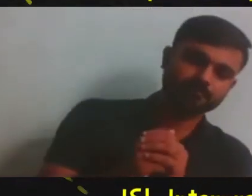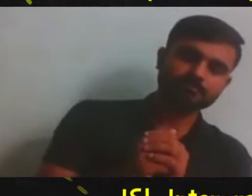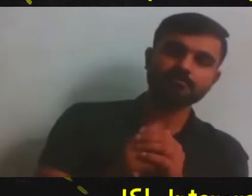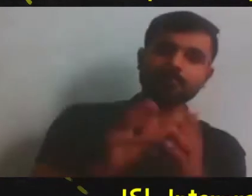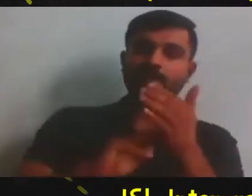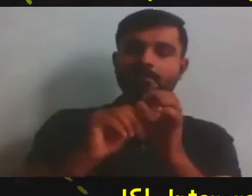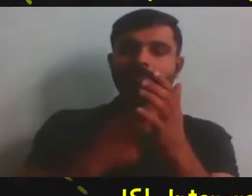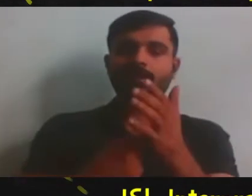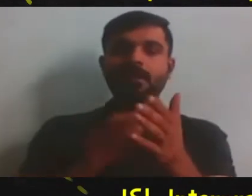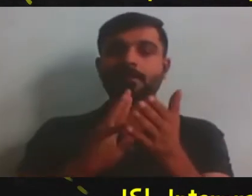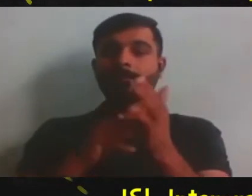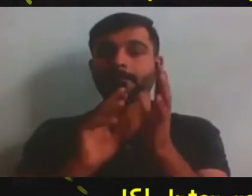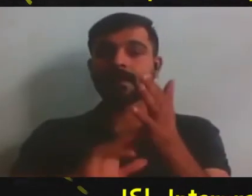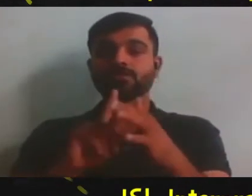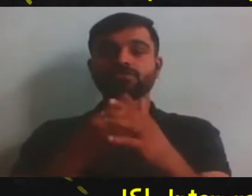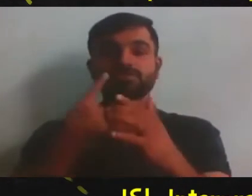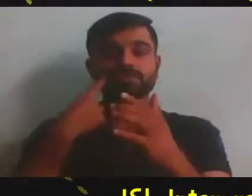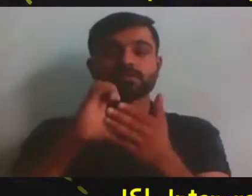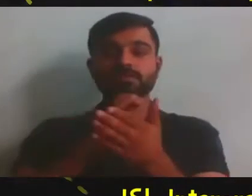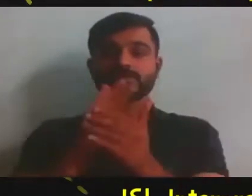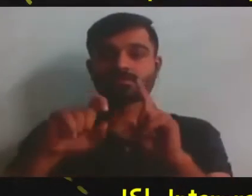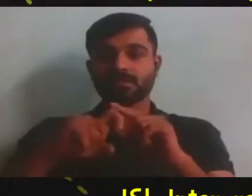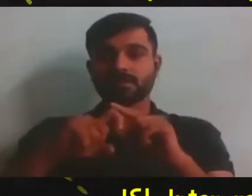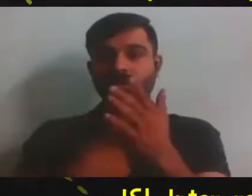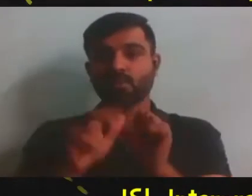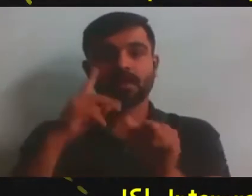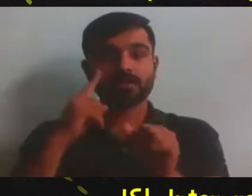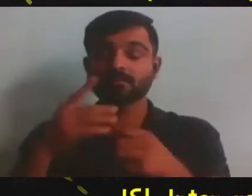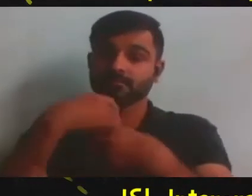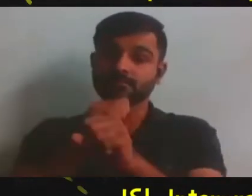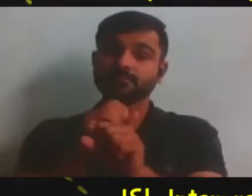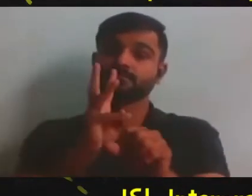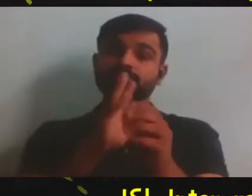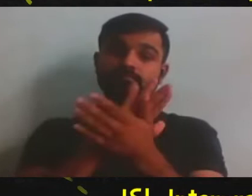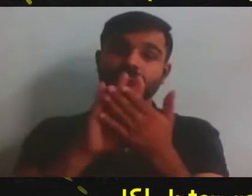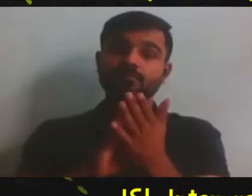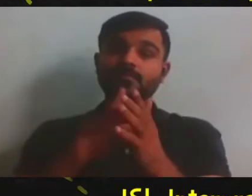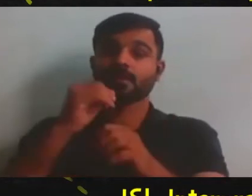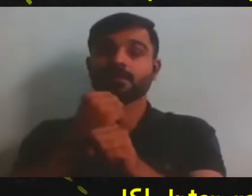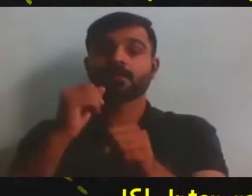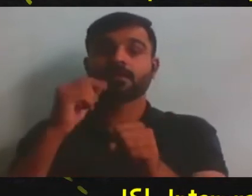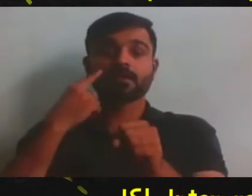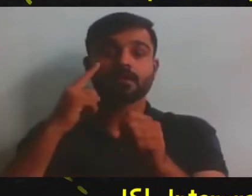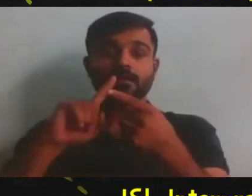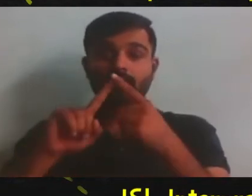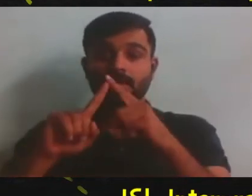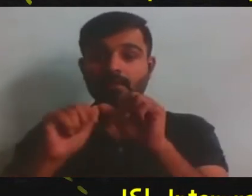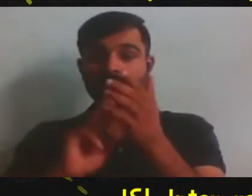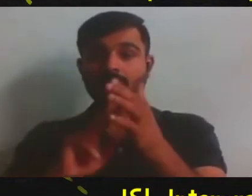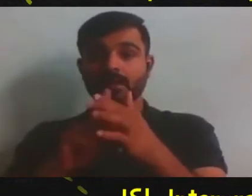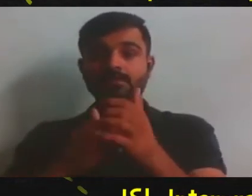Chakravarti, creating a world without borders. Gitanjali Iyer, handing the world over to children.